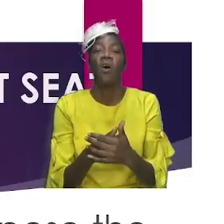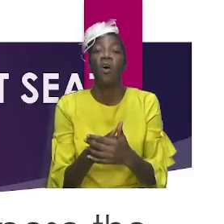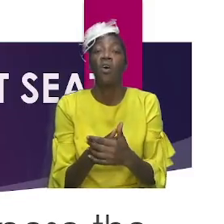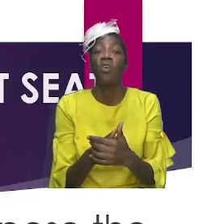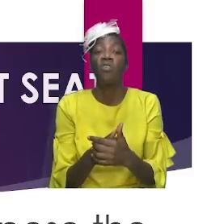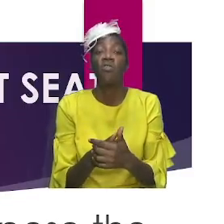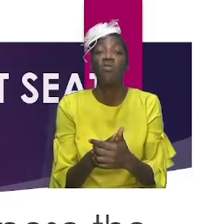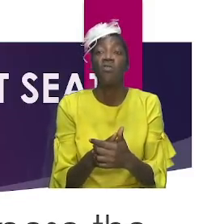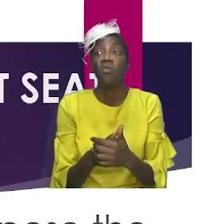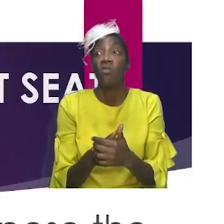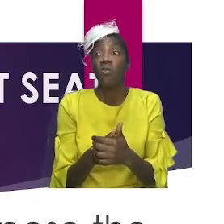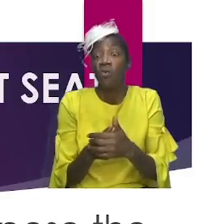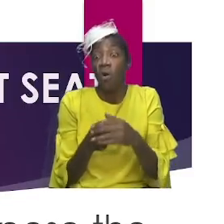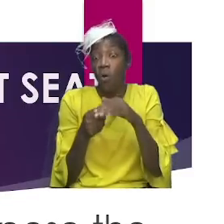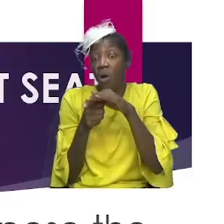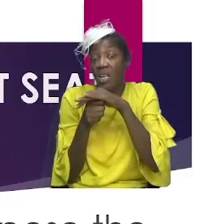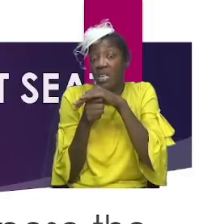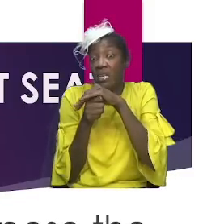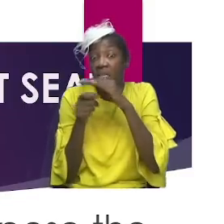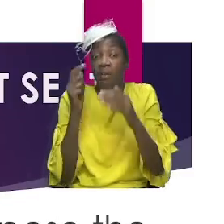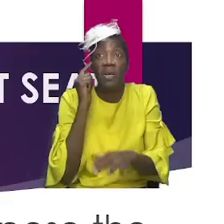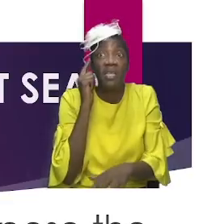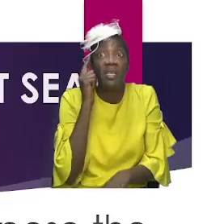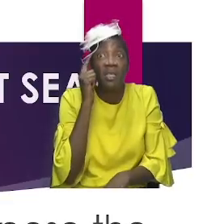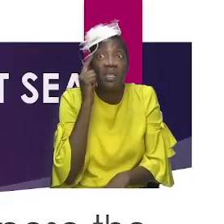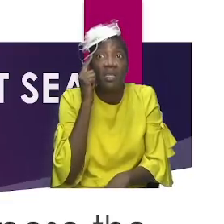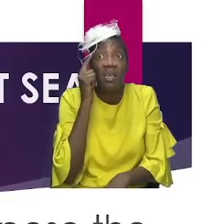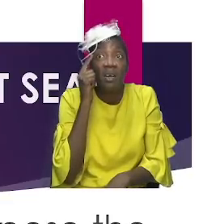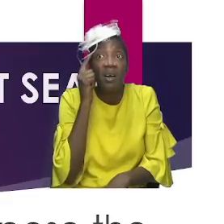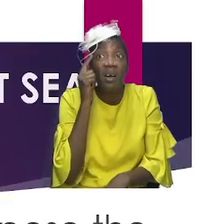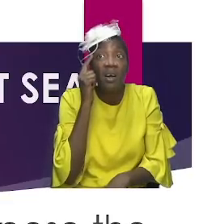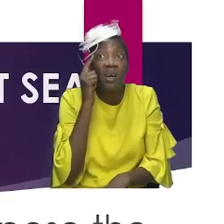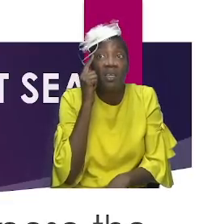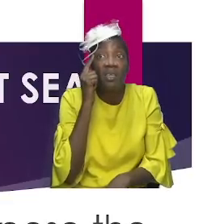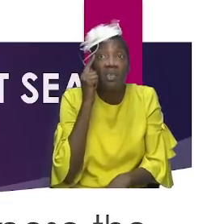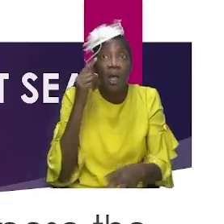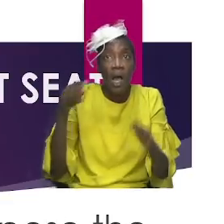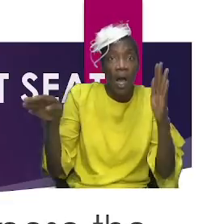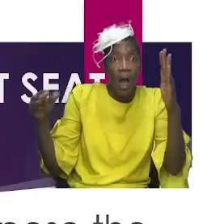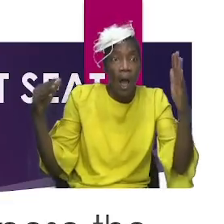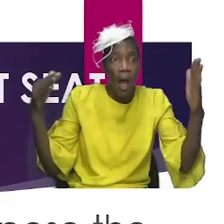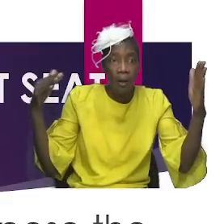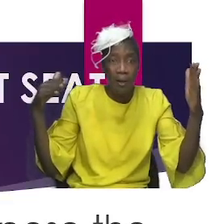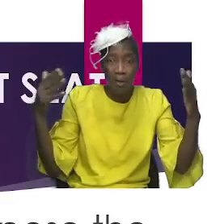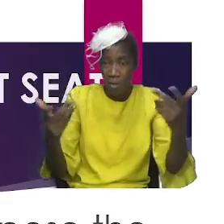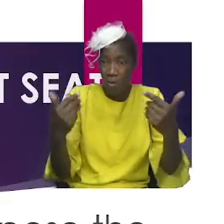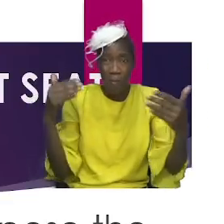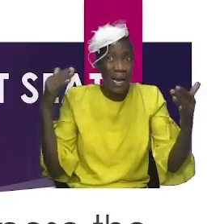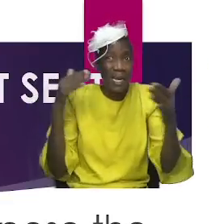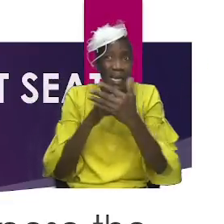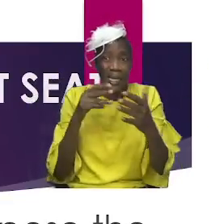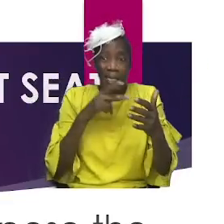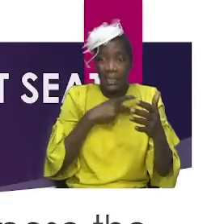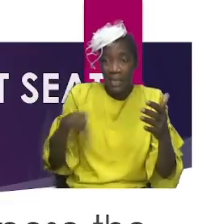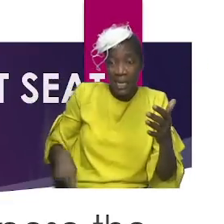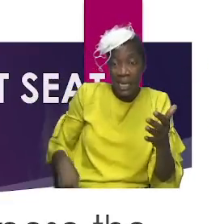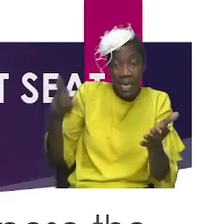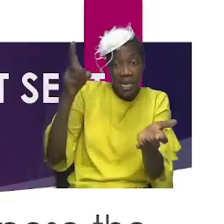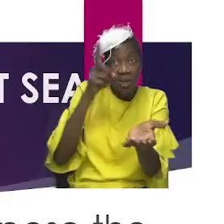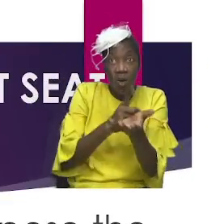thoughts and deeds which oppose the kingdom, they will be